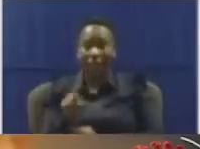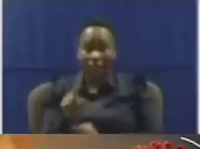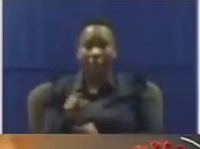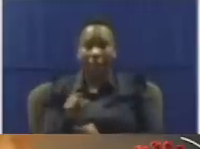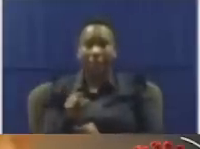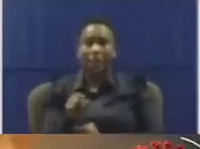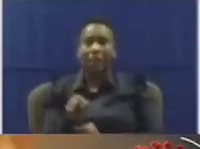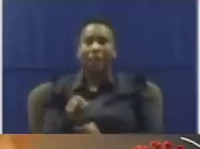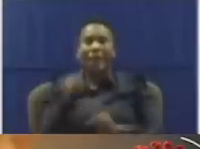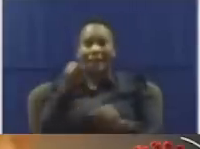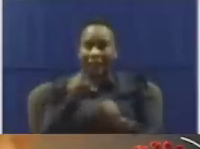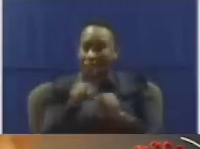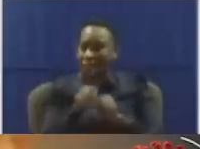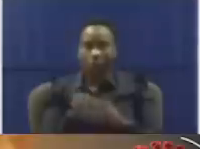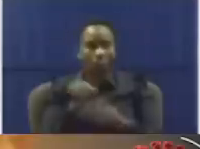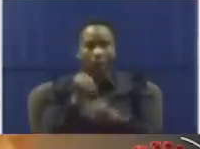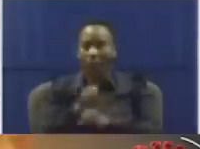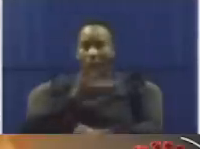naked after all.